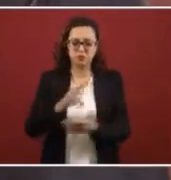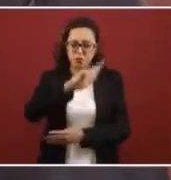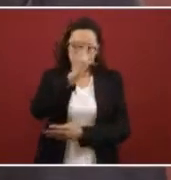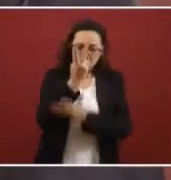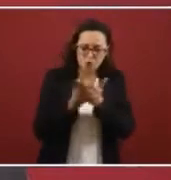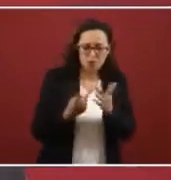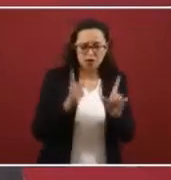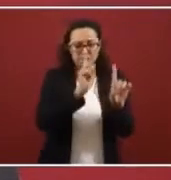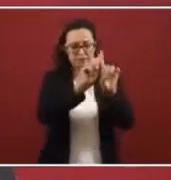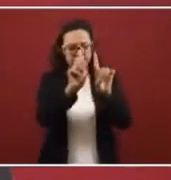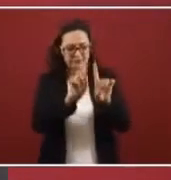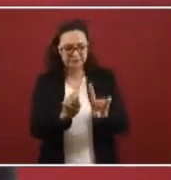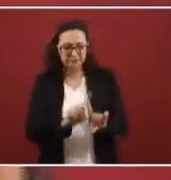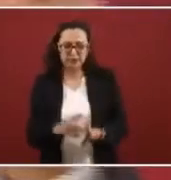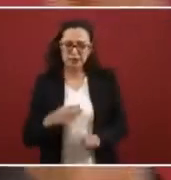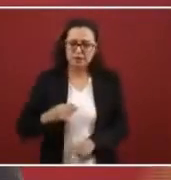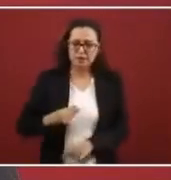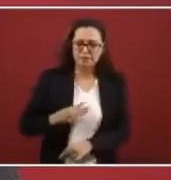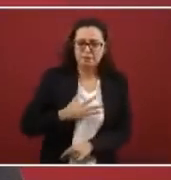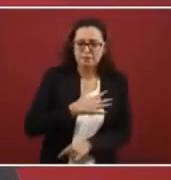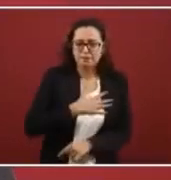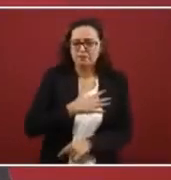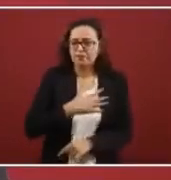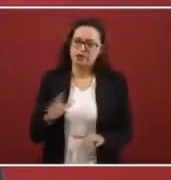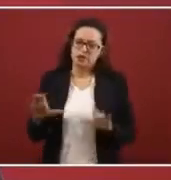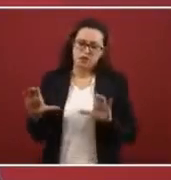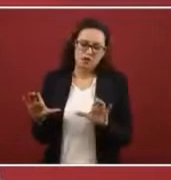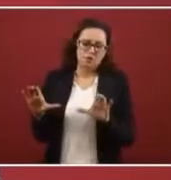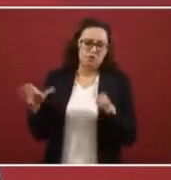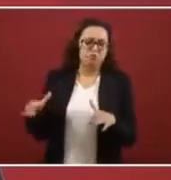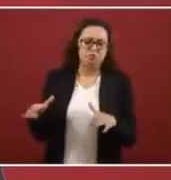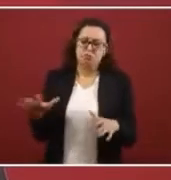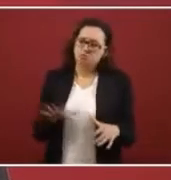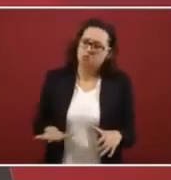of bienestar, collective.